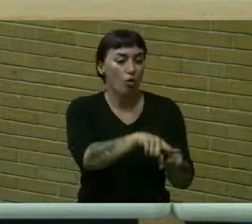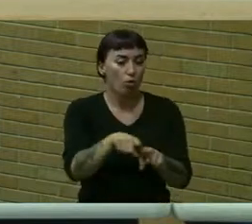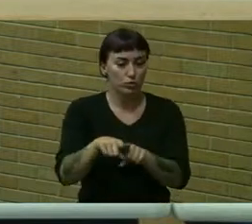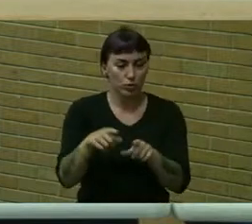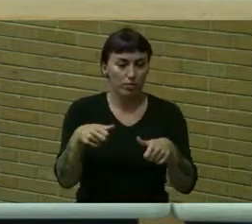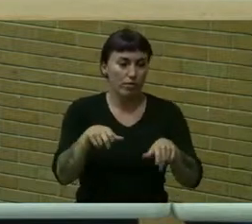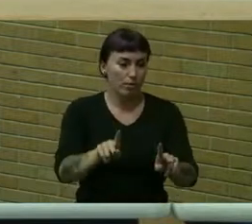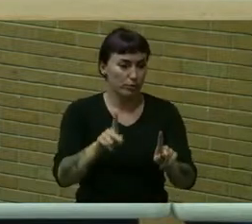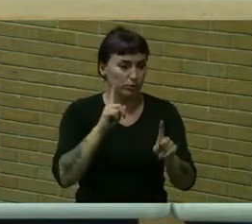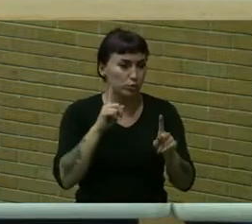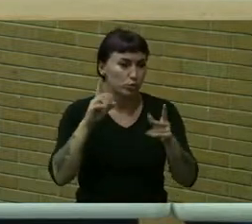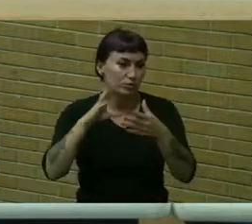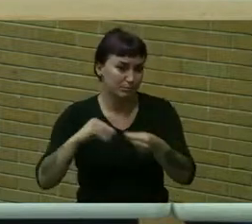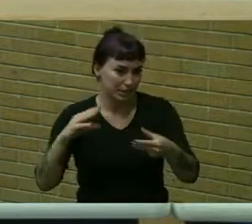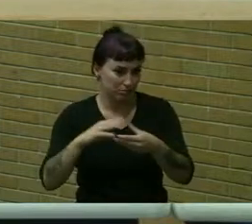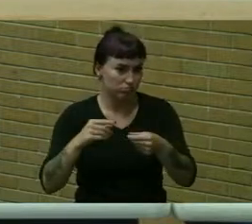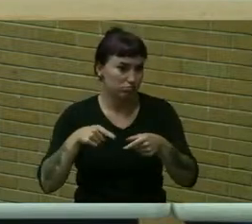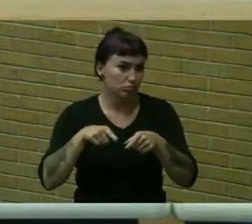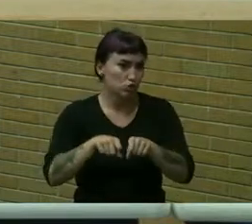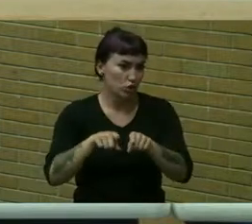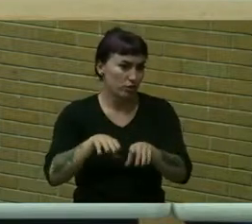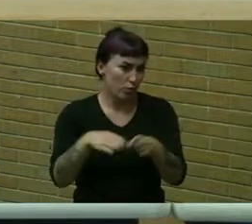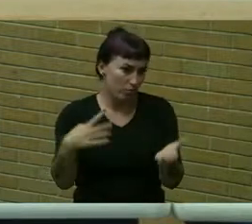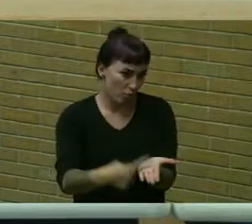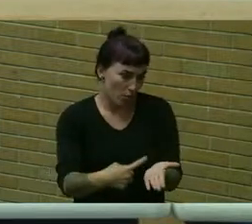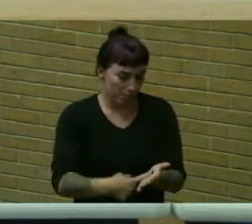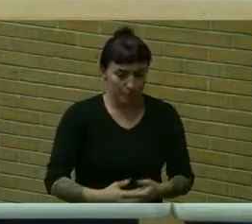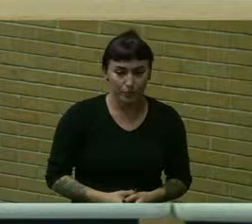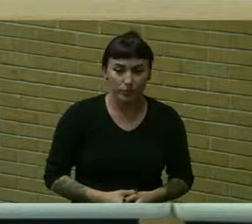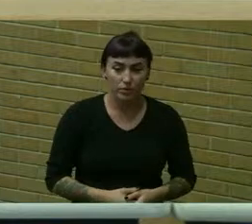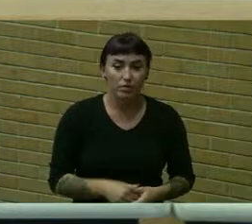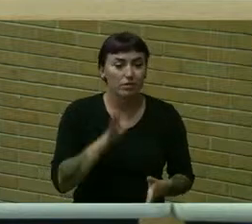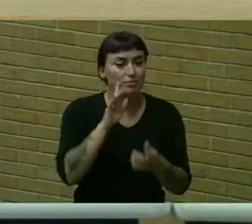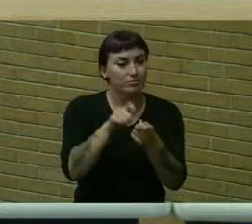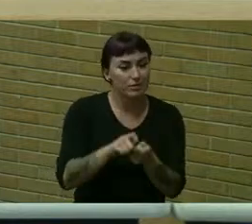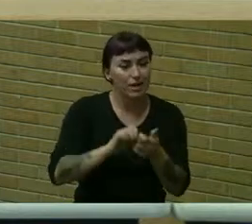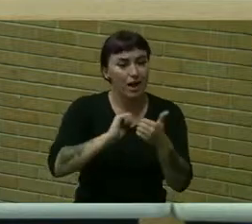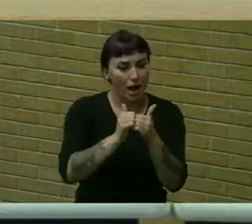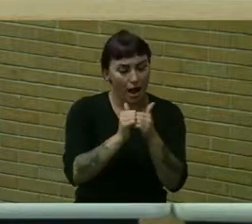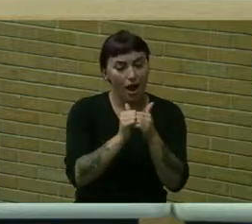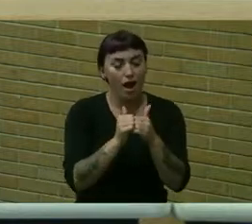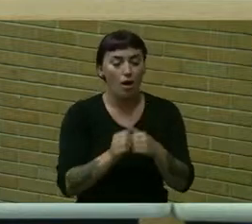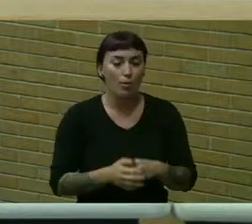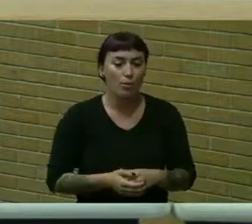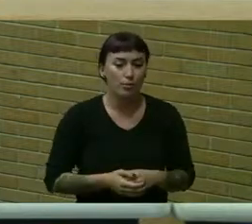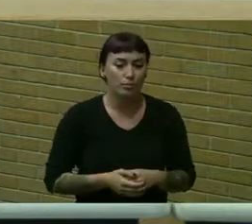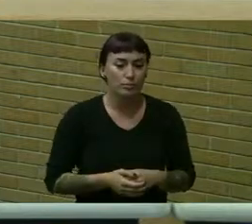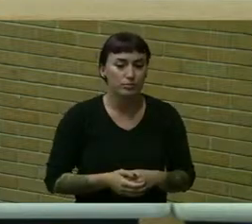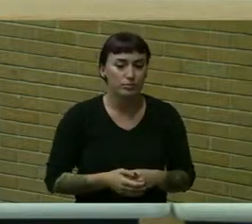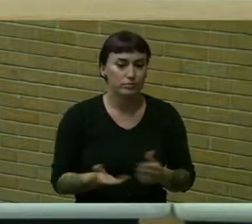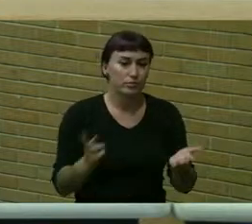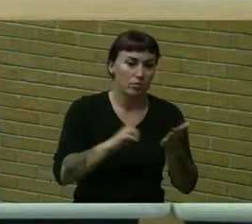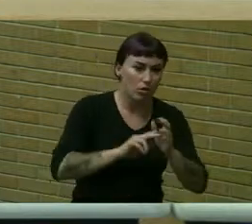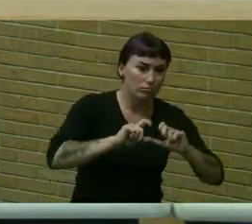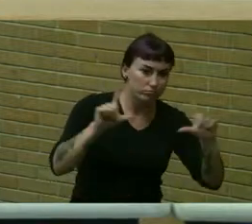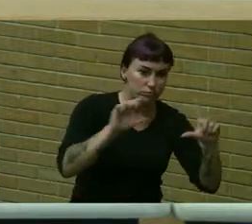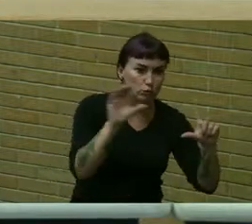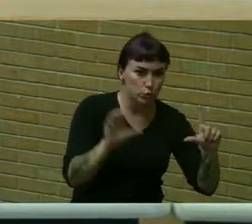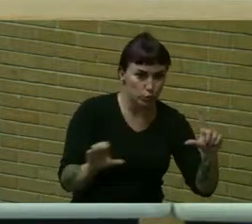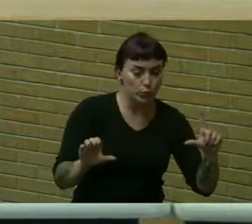the opportunity to speak during the open forum. There are detailed instructions for logging into